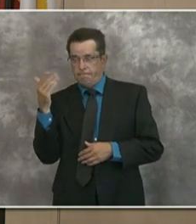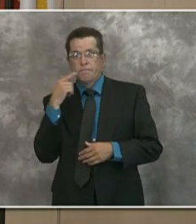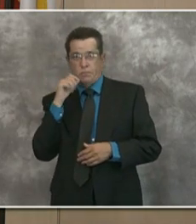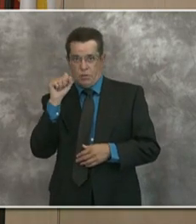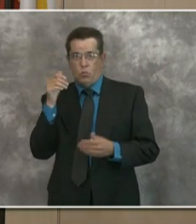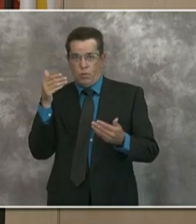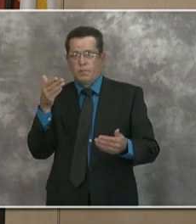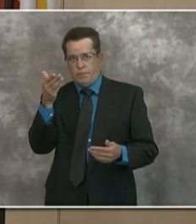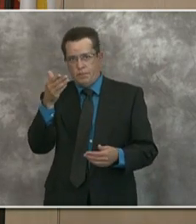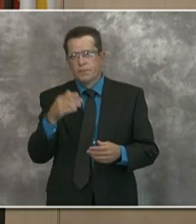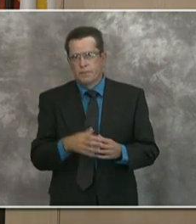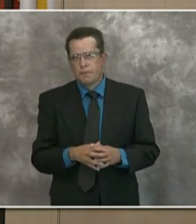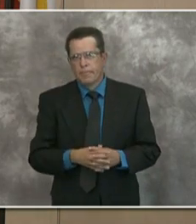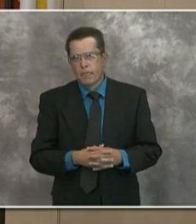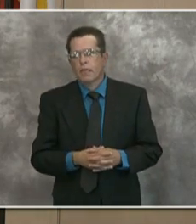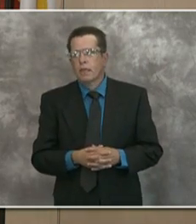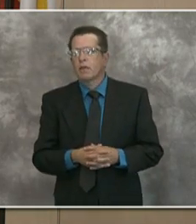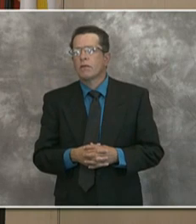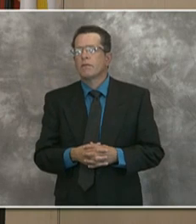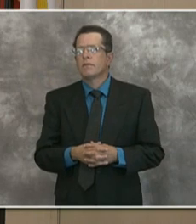Yes?